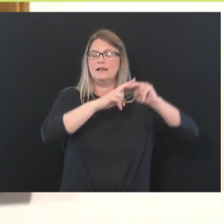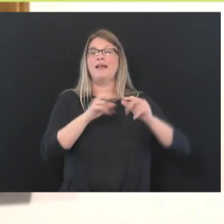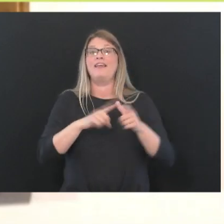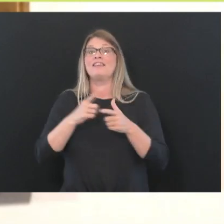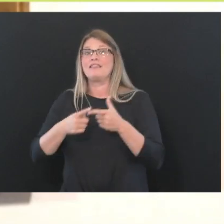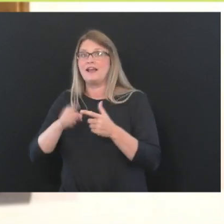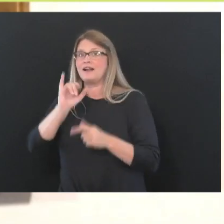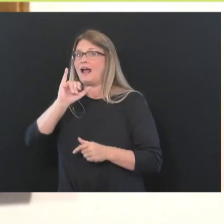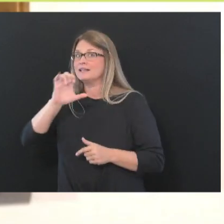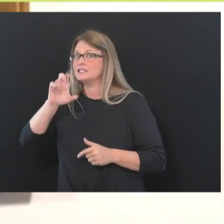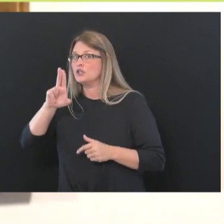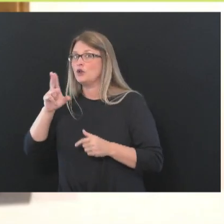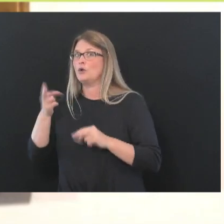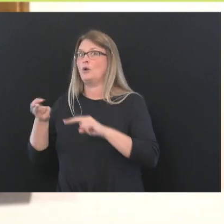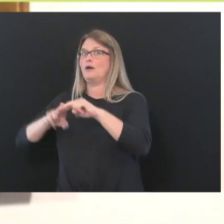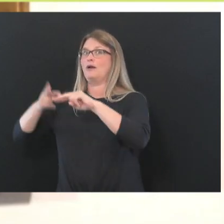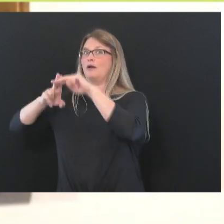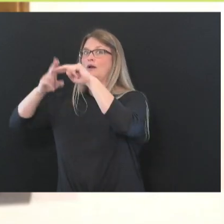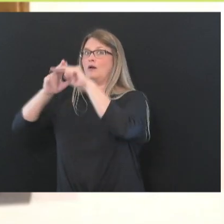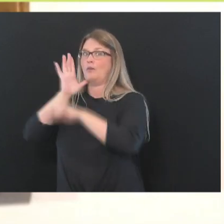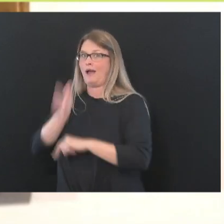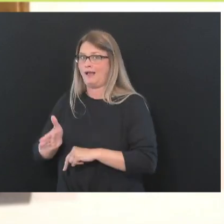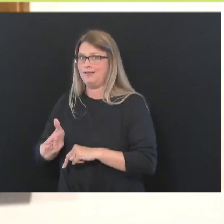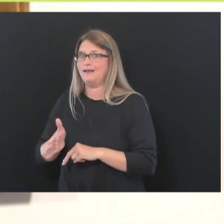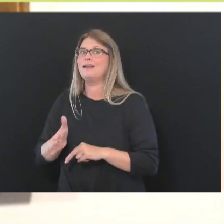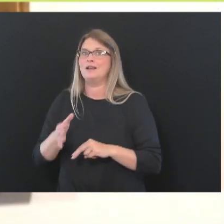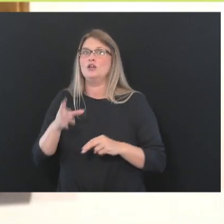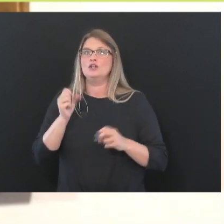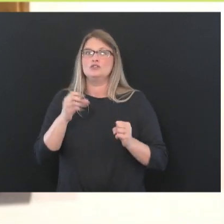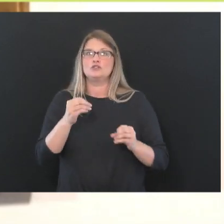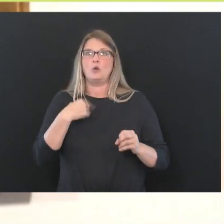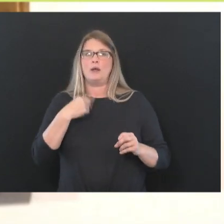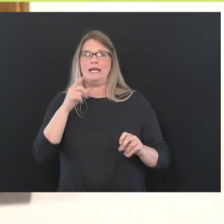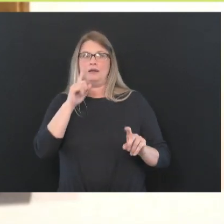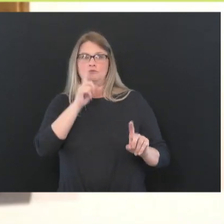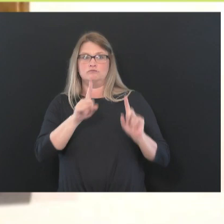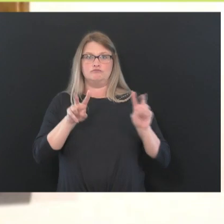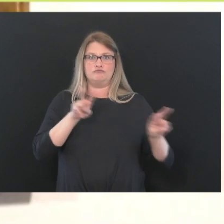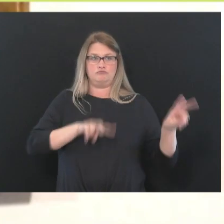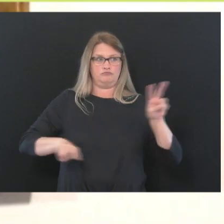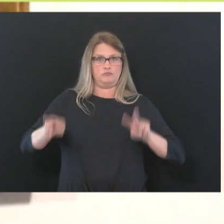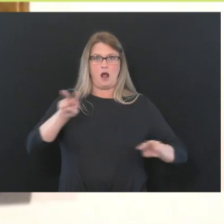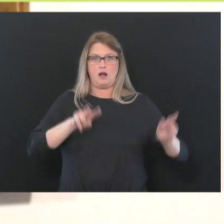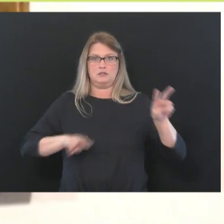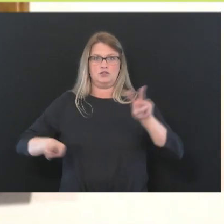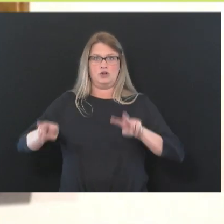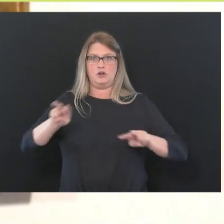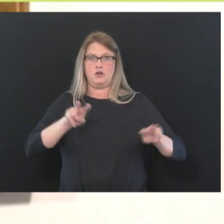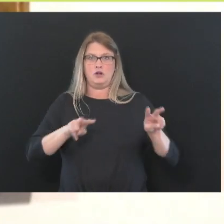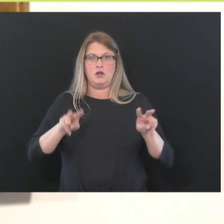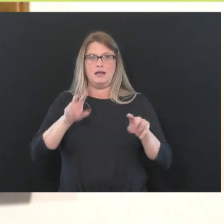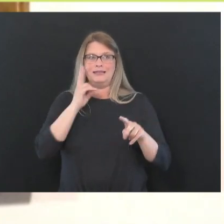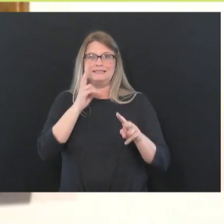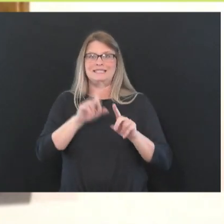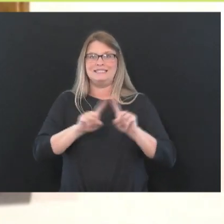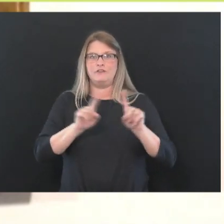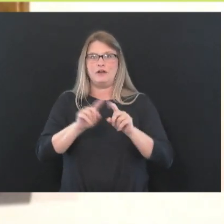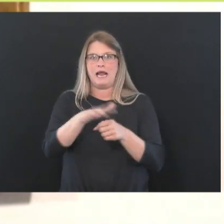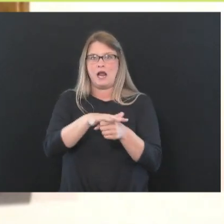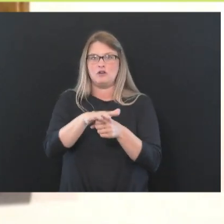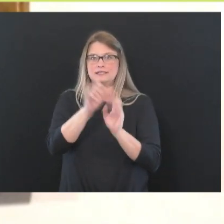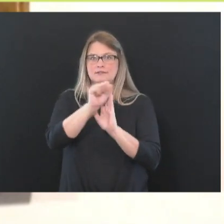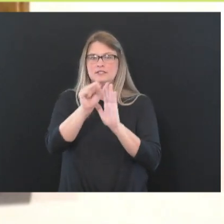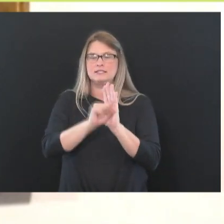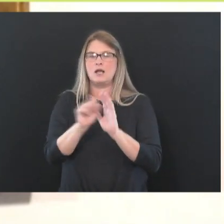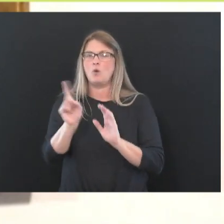emergency room visits and looking at those for increases, and particularly the areas of our state that we see the